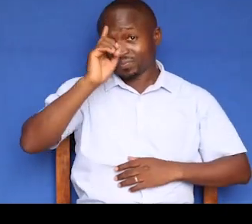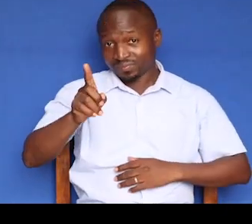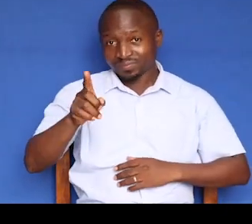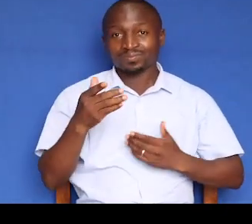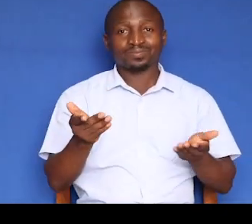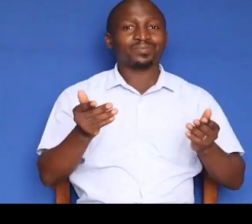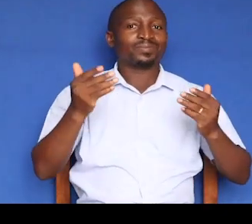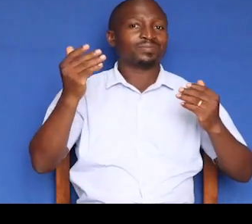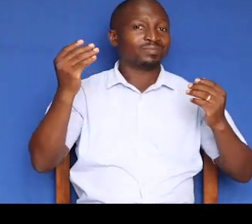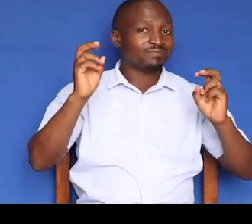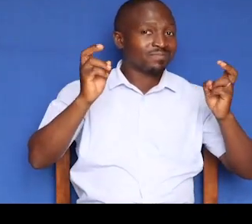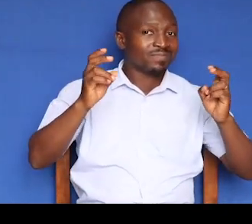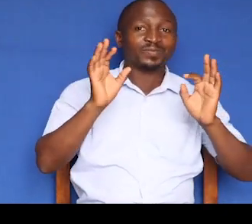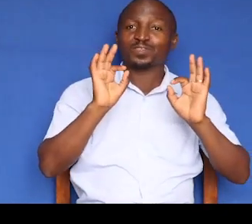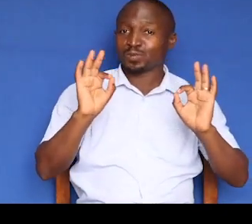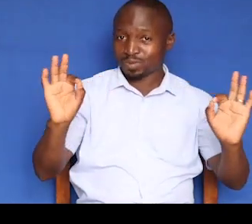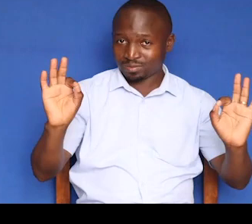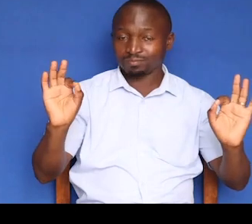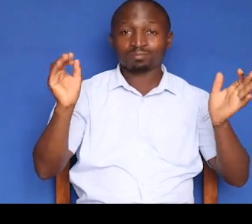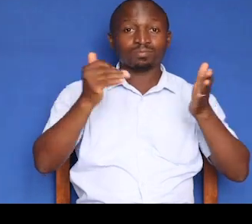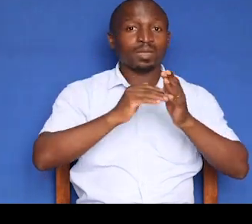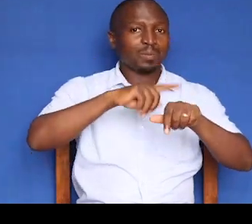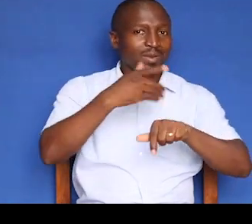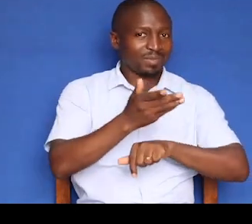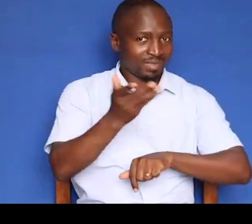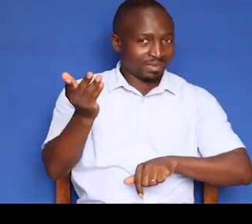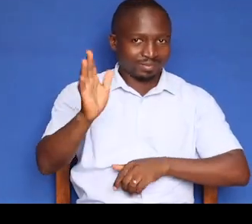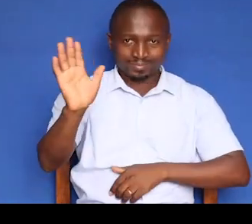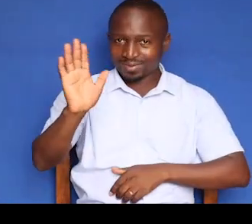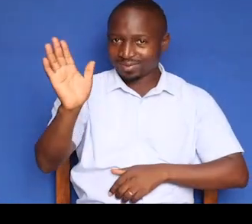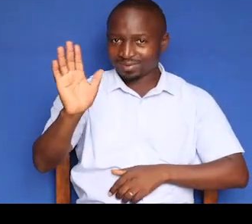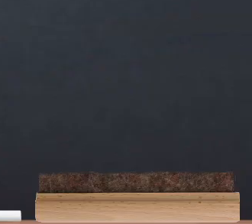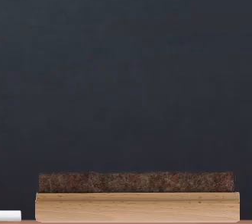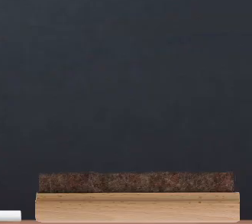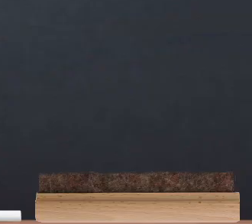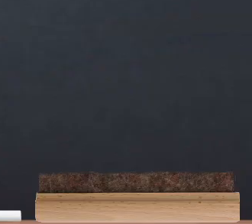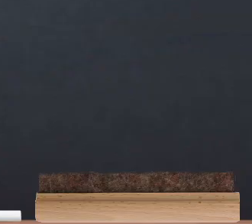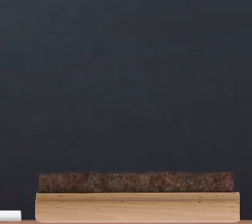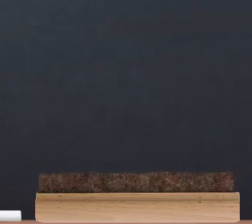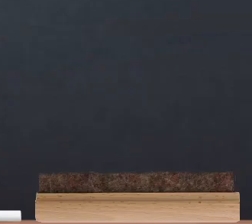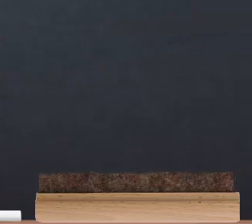understood this lesson very well. Until next time, bye.